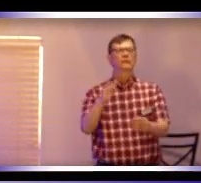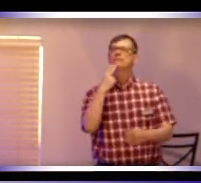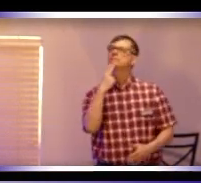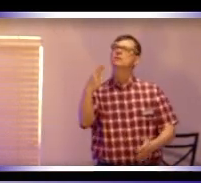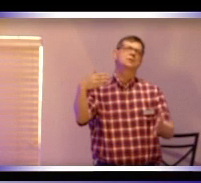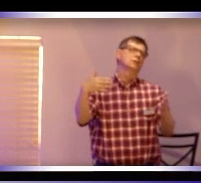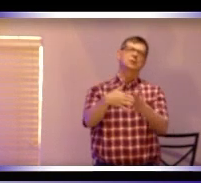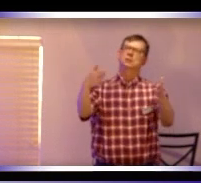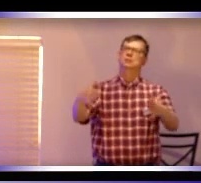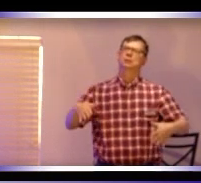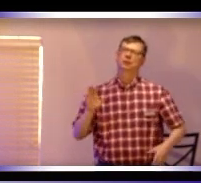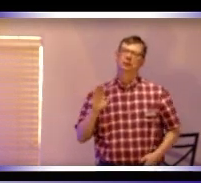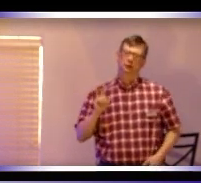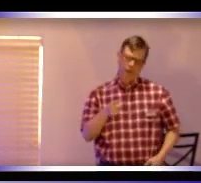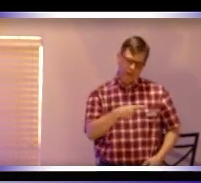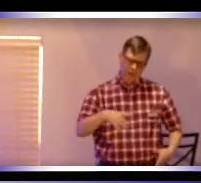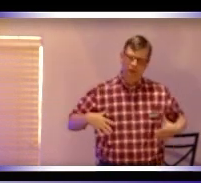life.